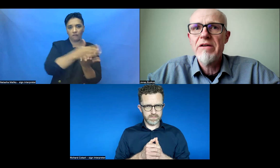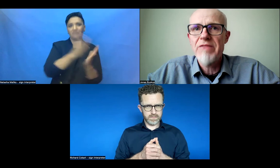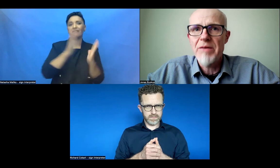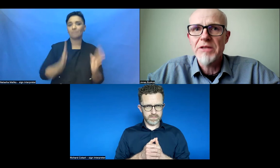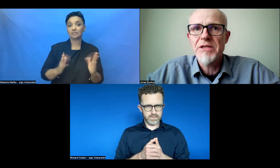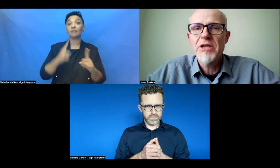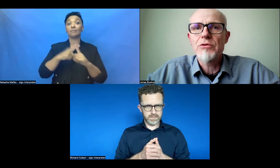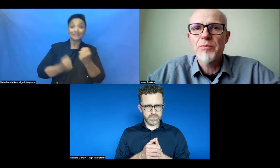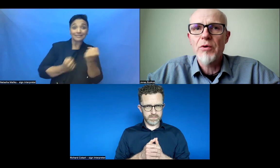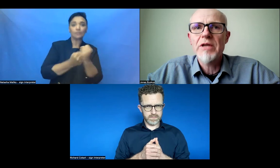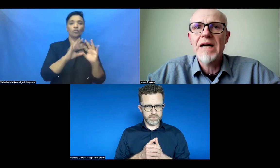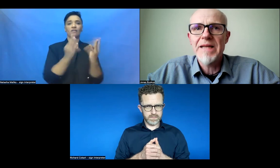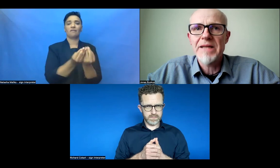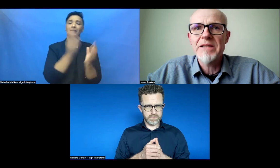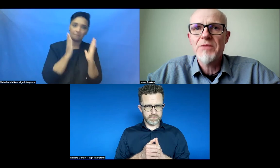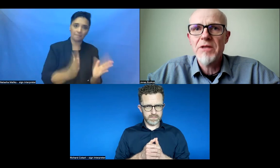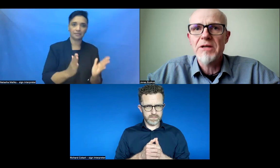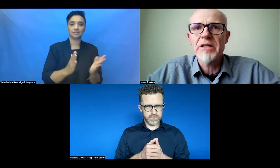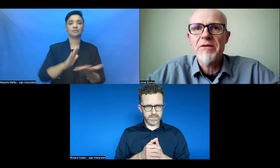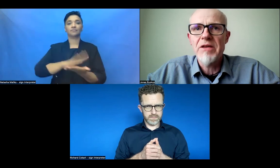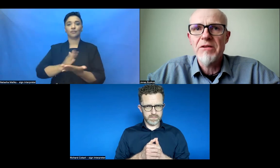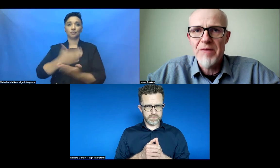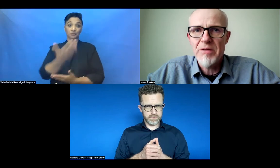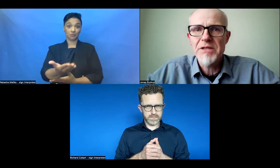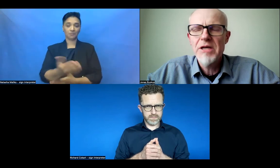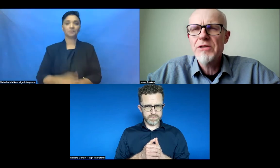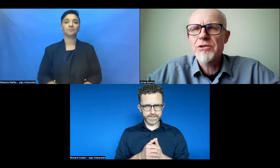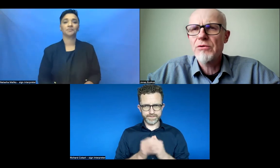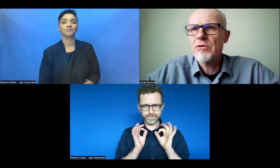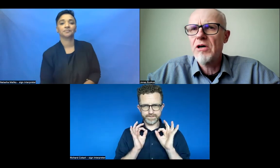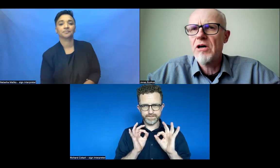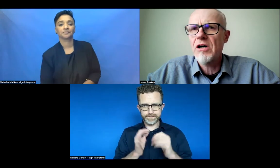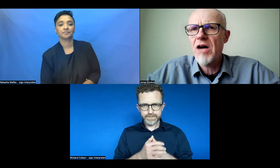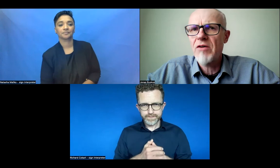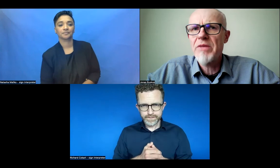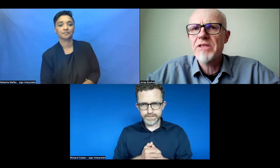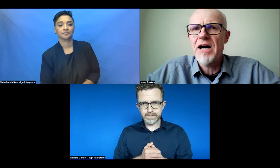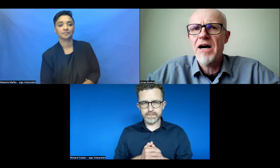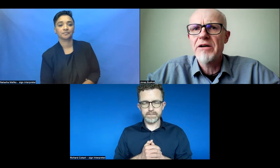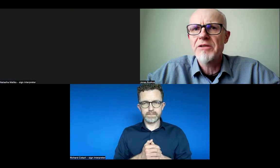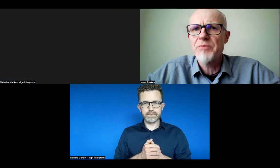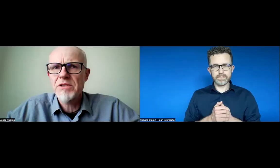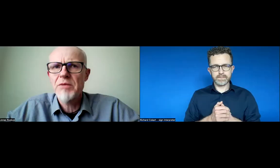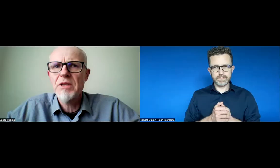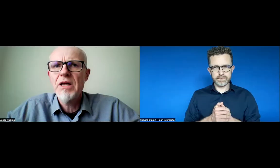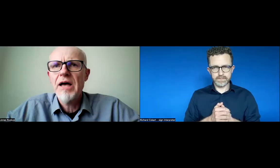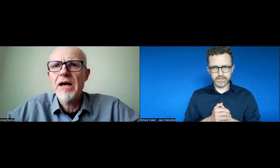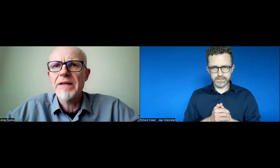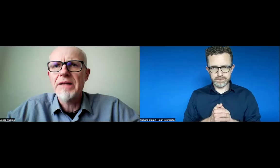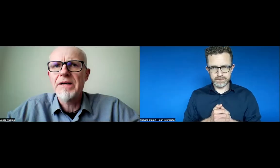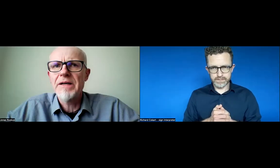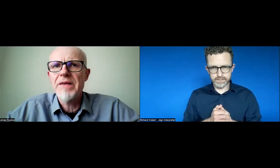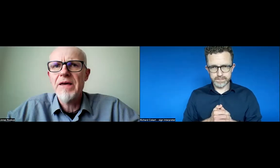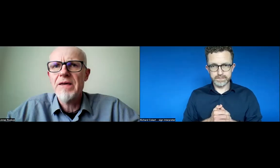support families, to support alternative care in families. So governments are responsible,